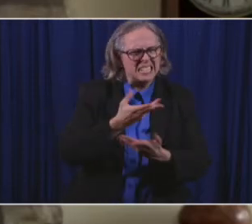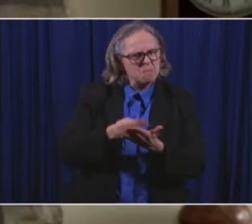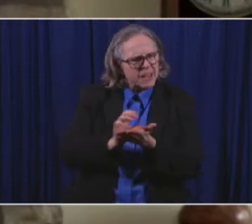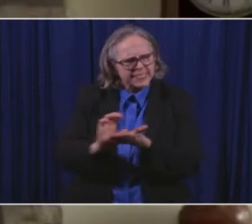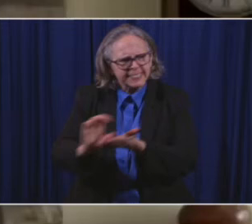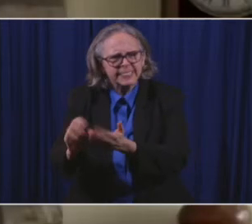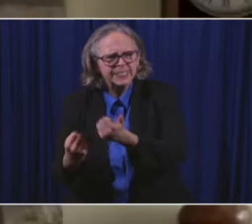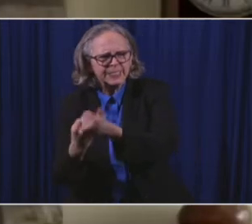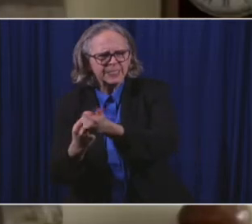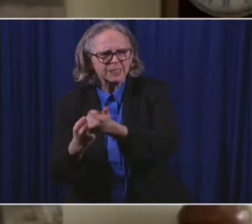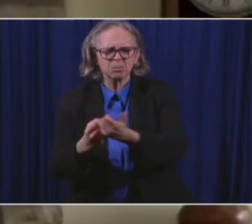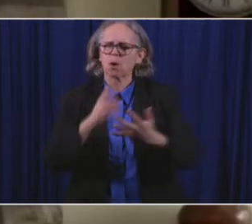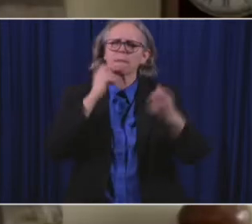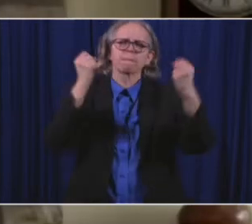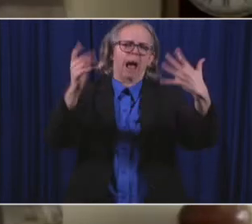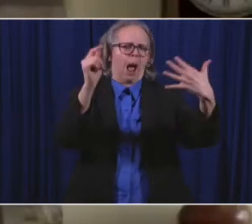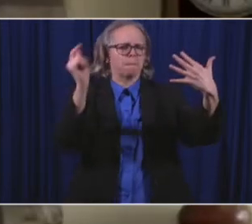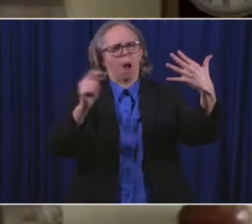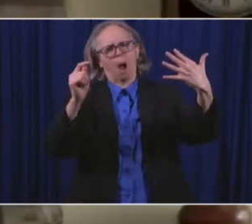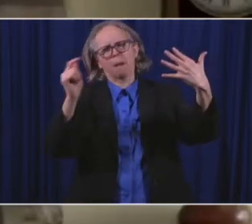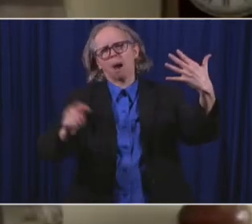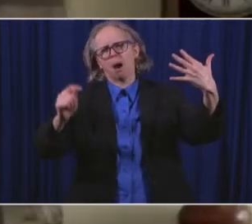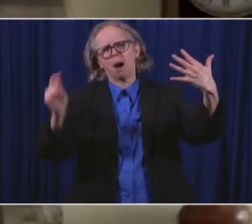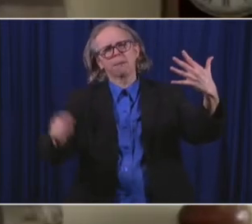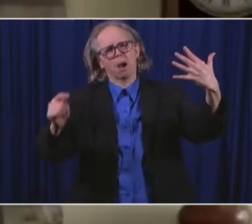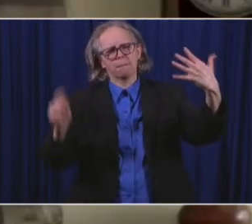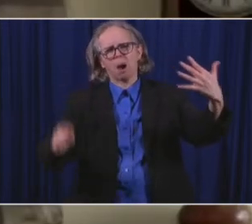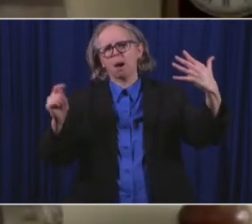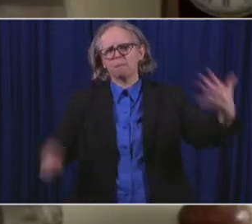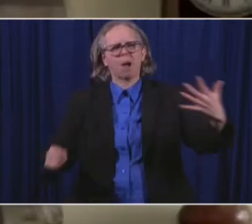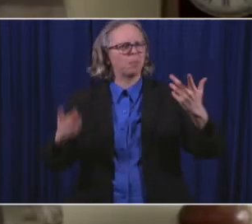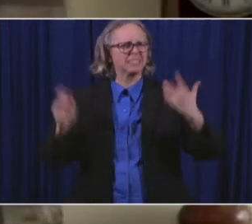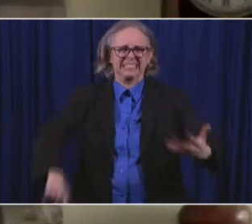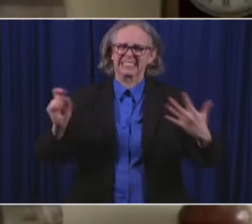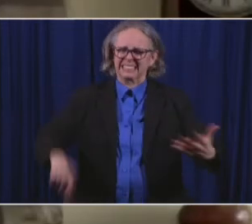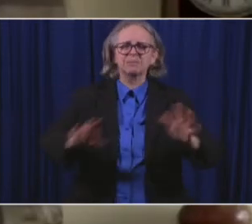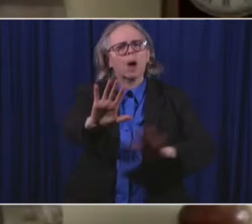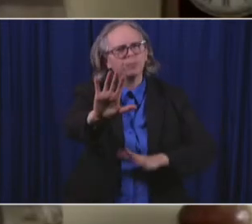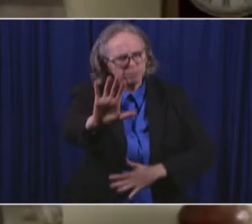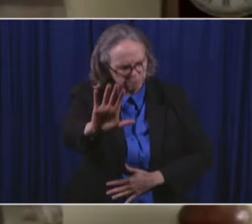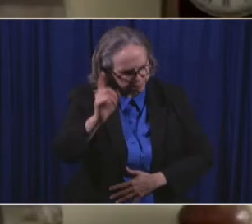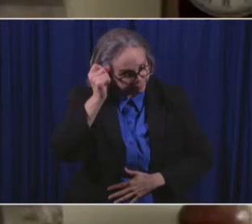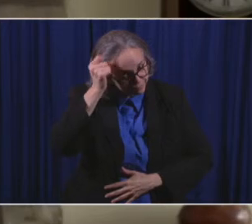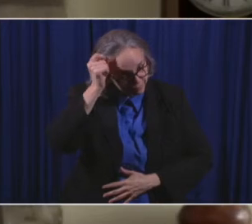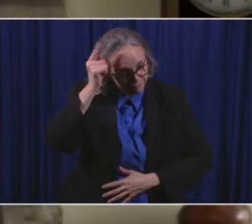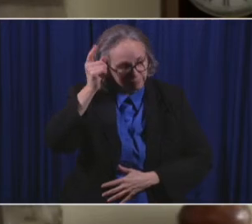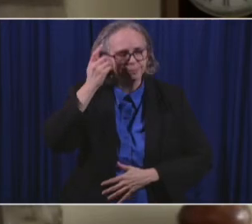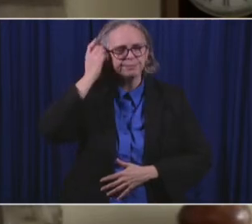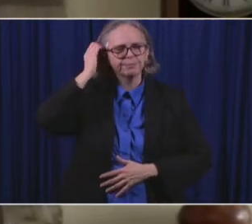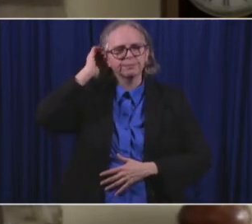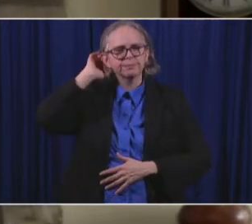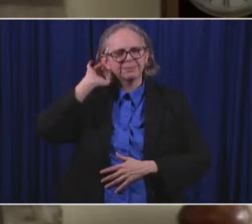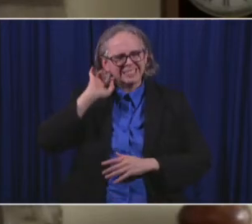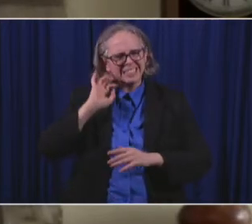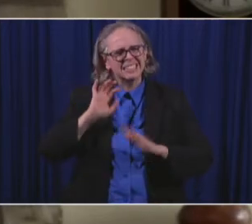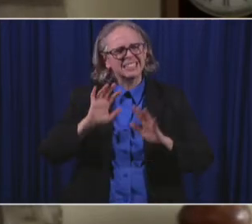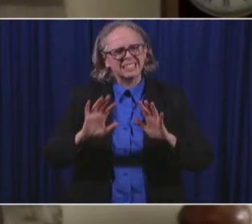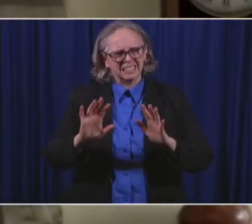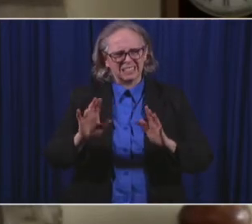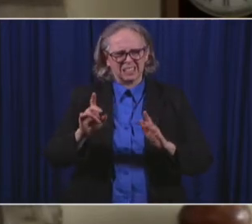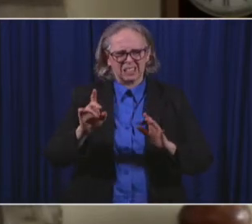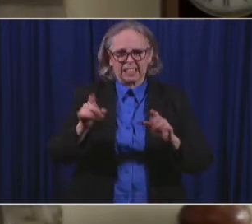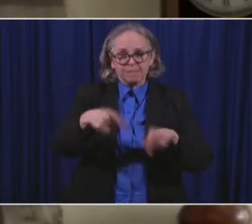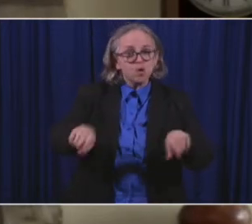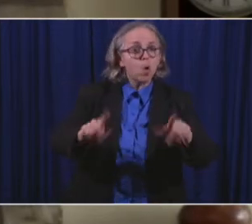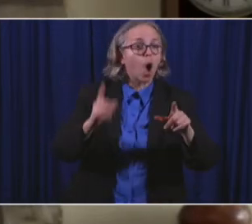so many other different things. So the priorities that you have heard talked about certainly are our priorities.